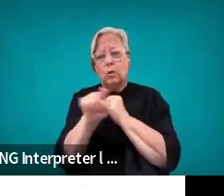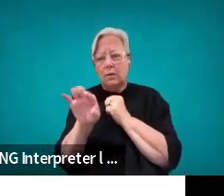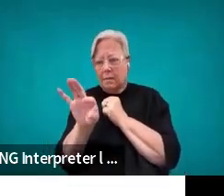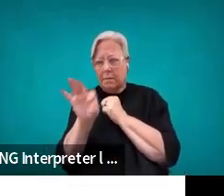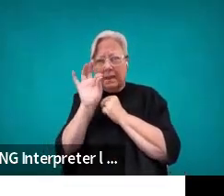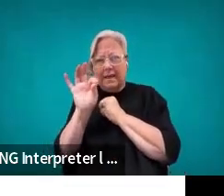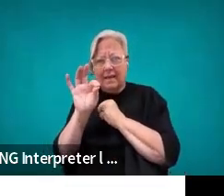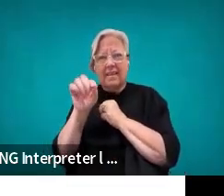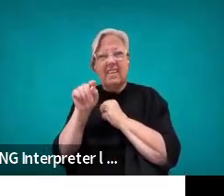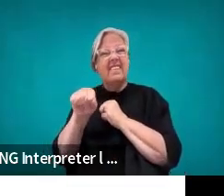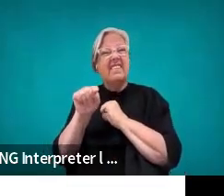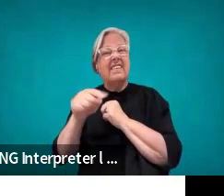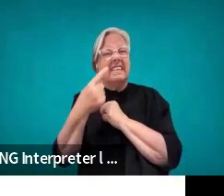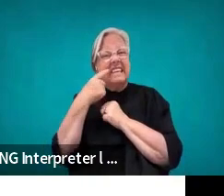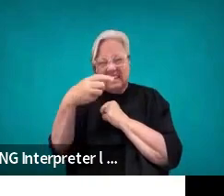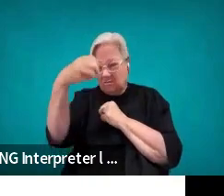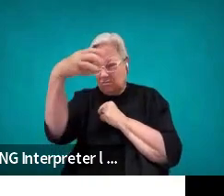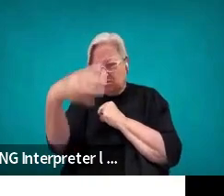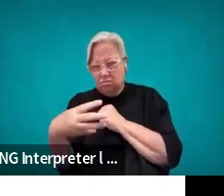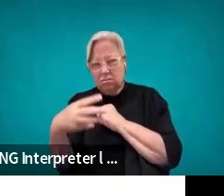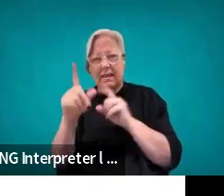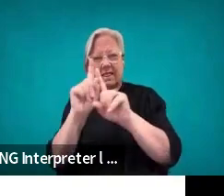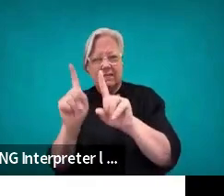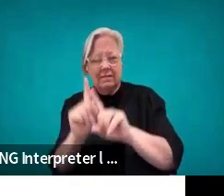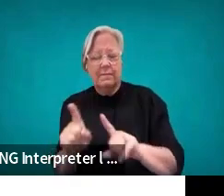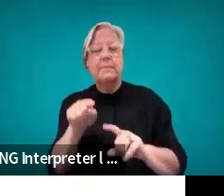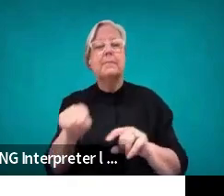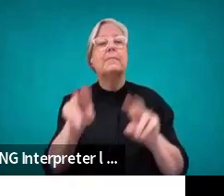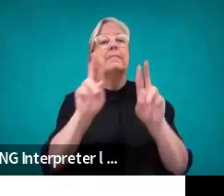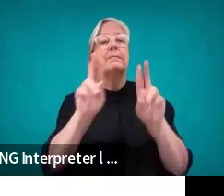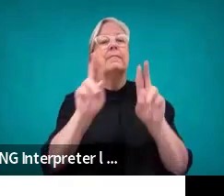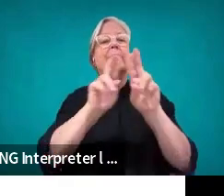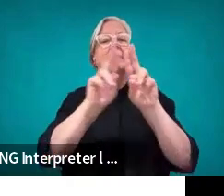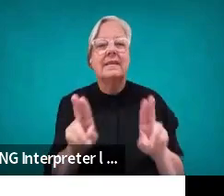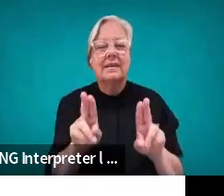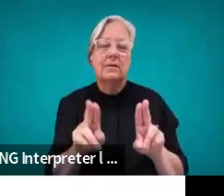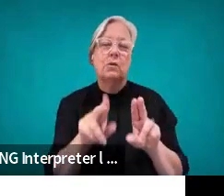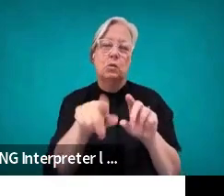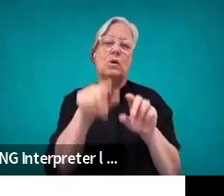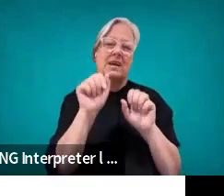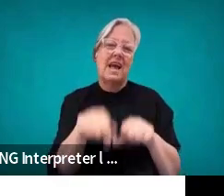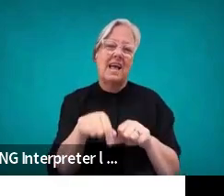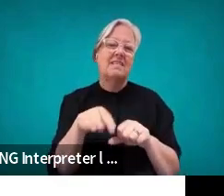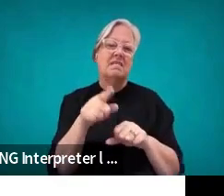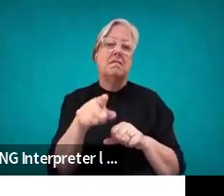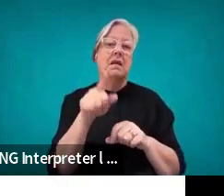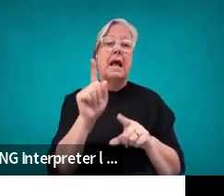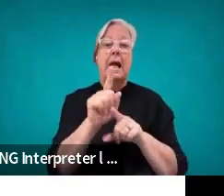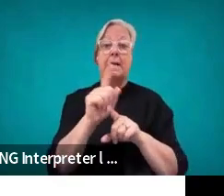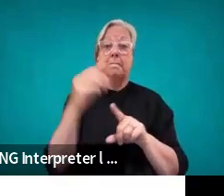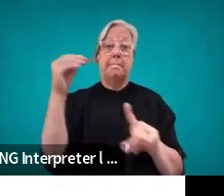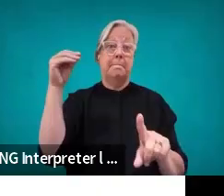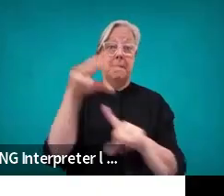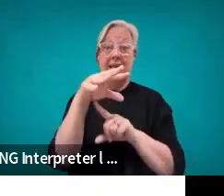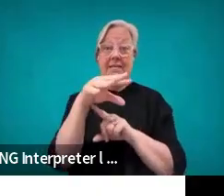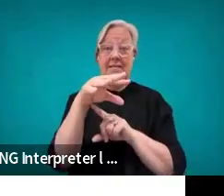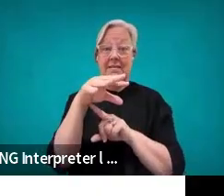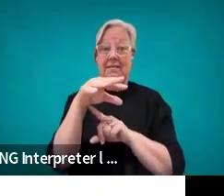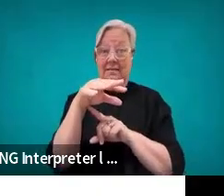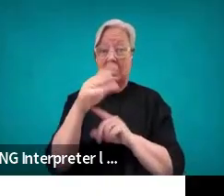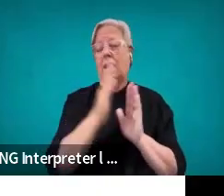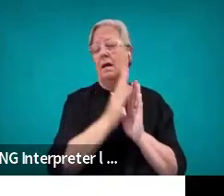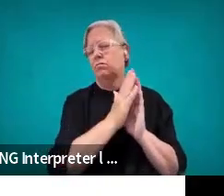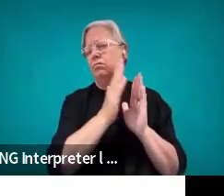the interpretation. The international sign language can actually be spotlighted at all times. Please